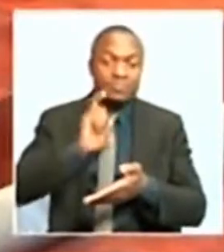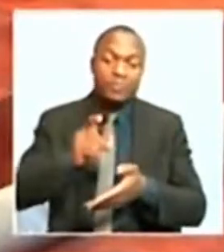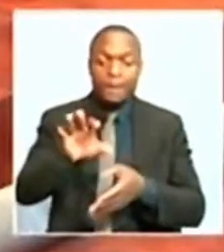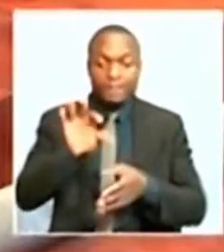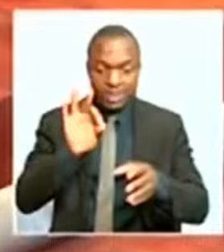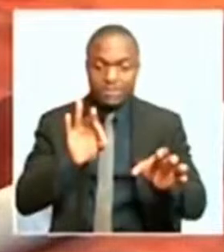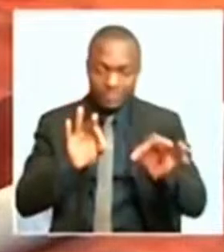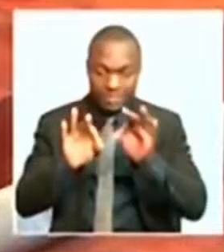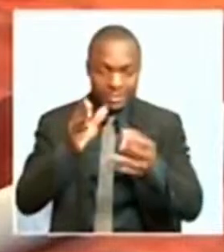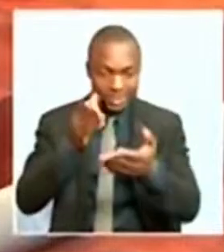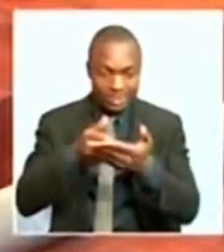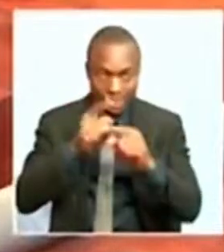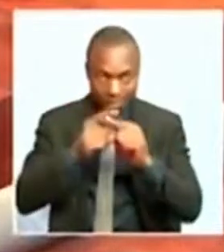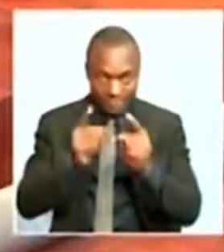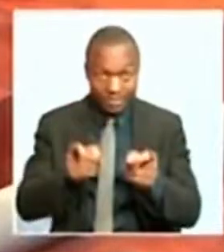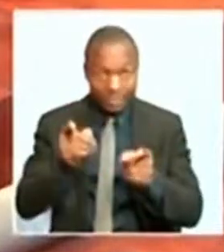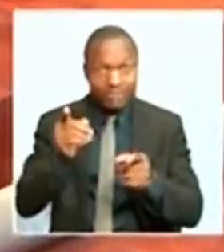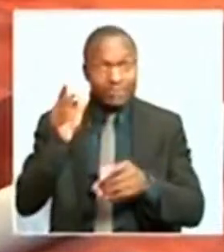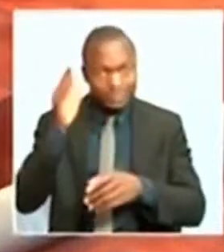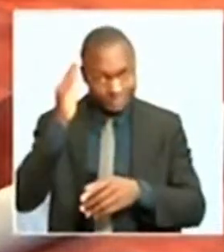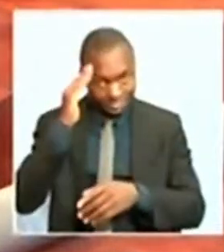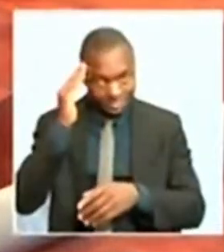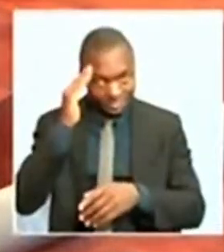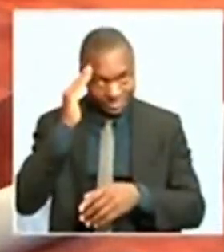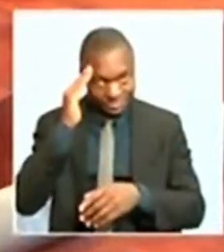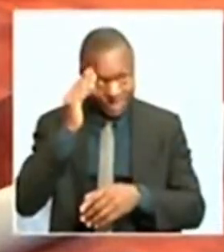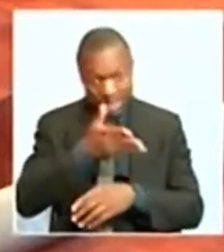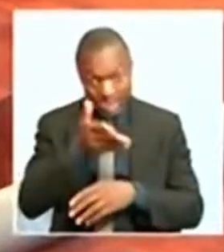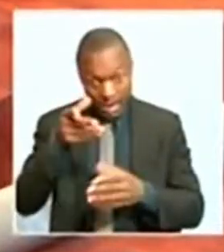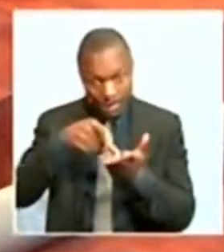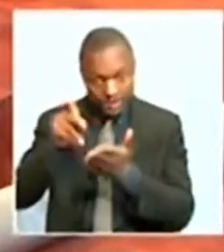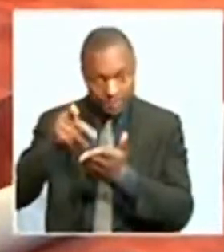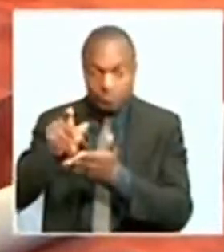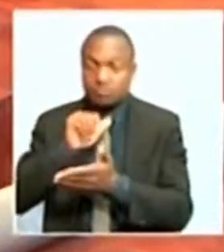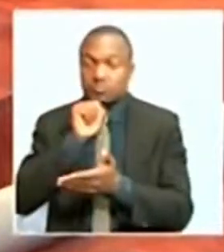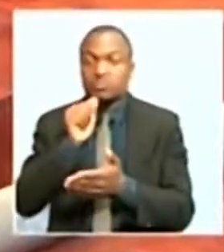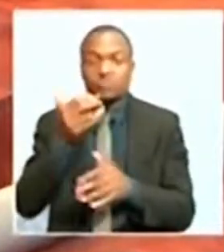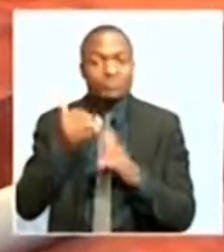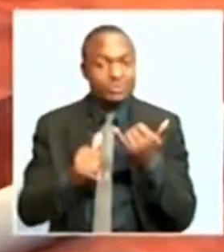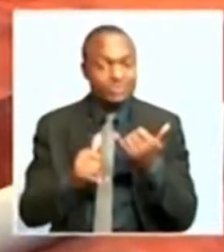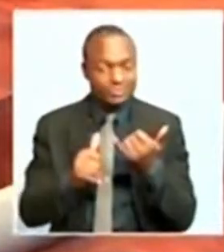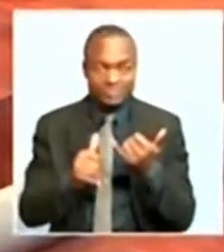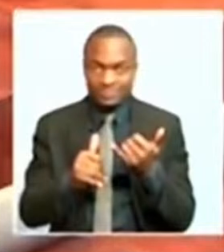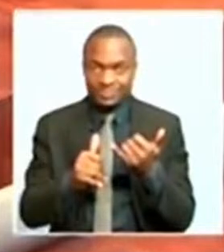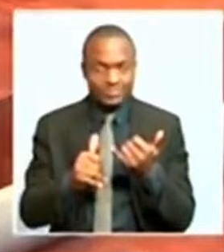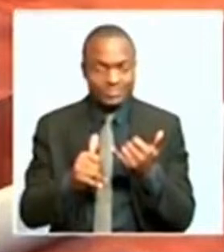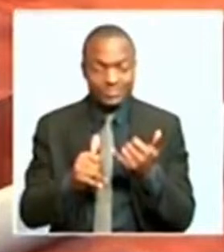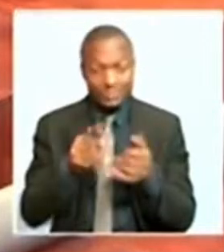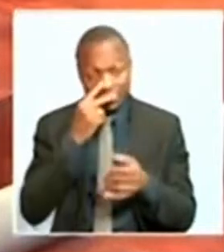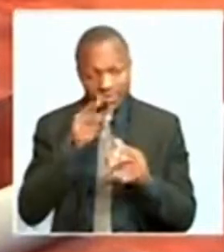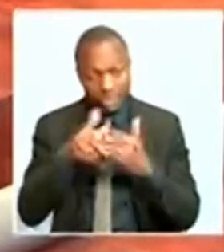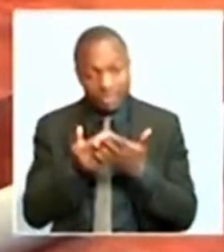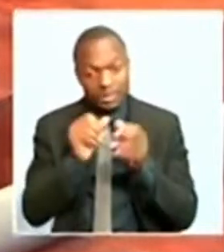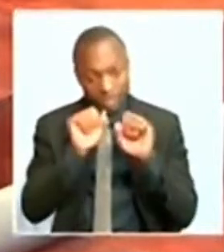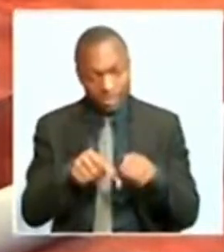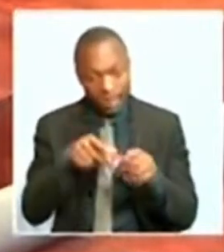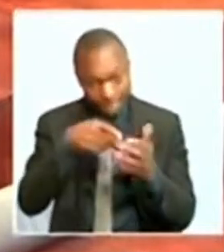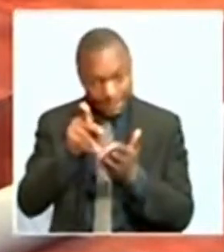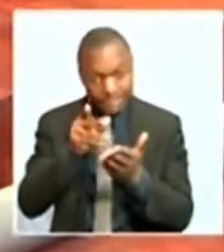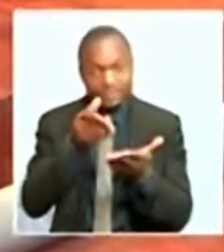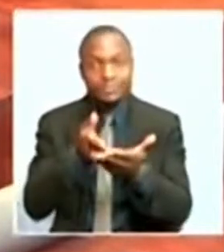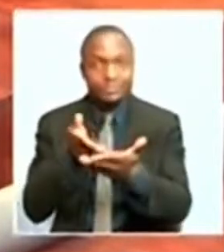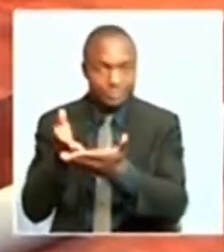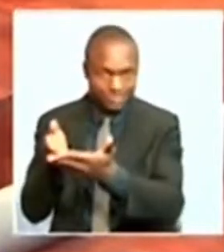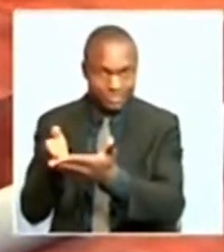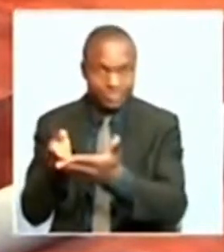of this. But we do recognize that there are payments which have really been outstanding, and I think we are trying to see how we can deal with those and how